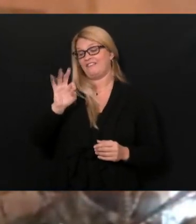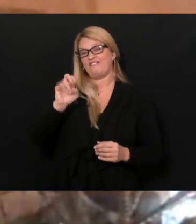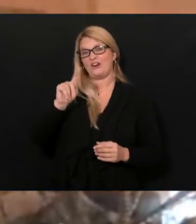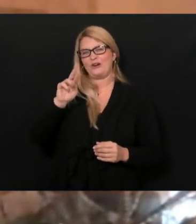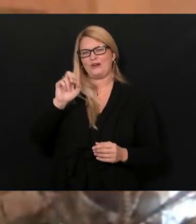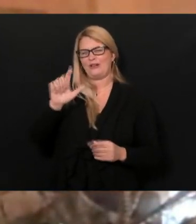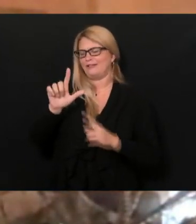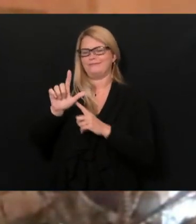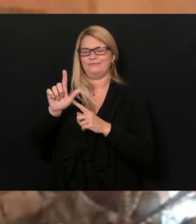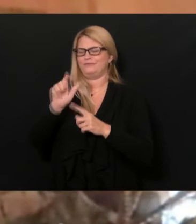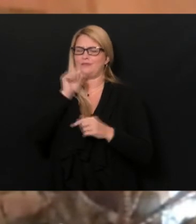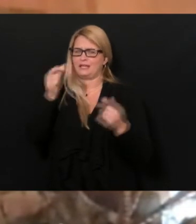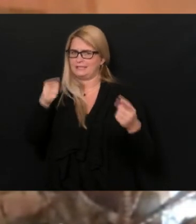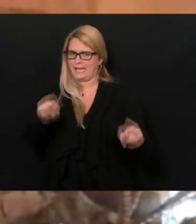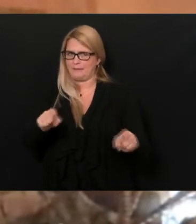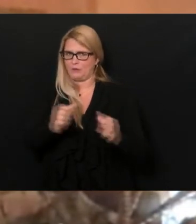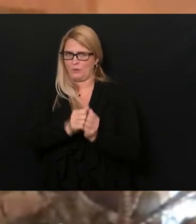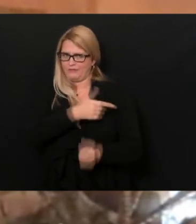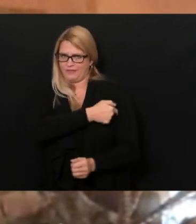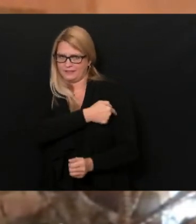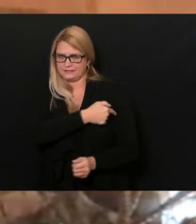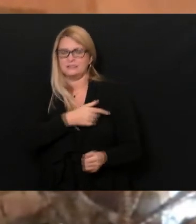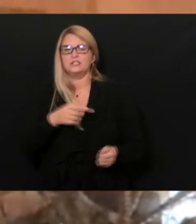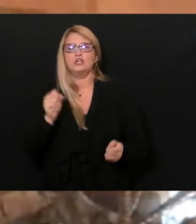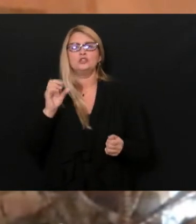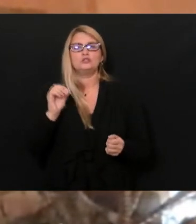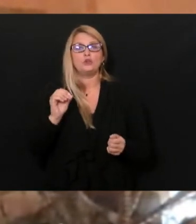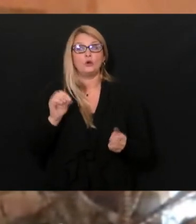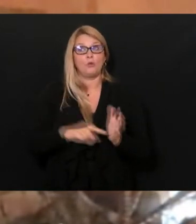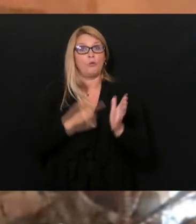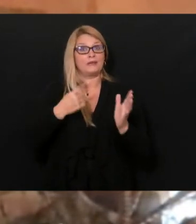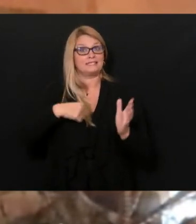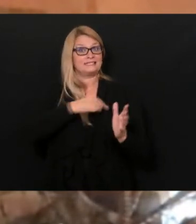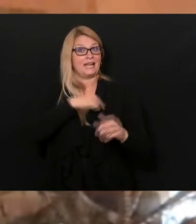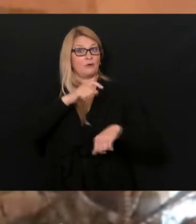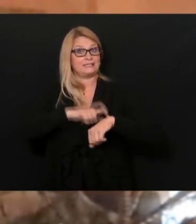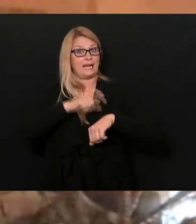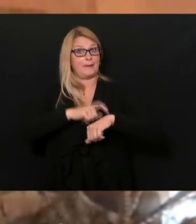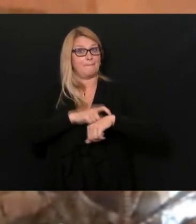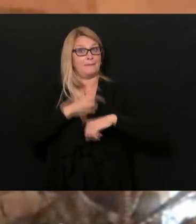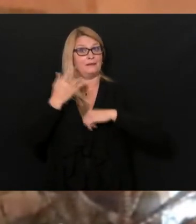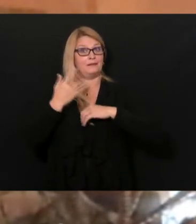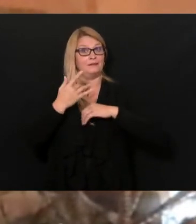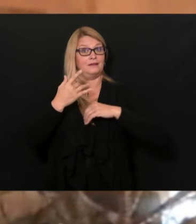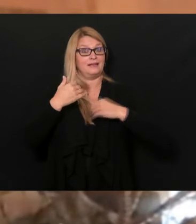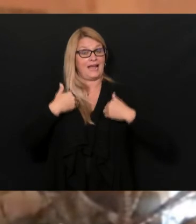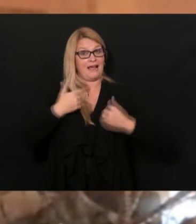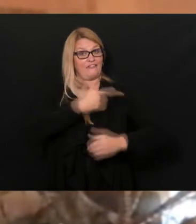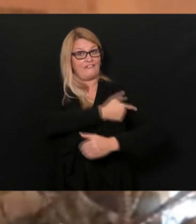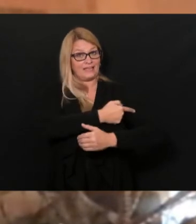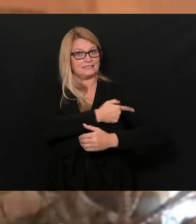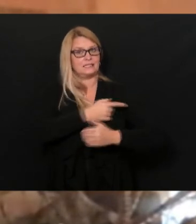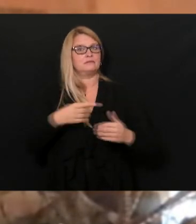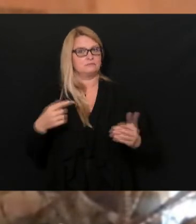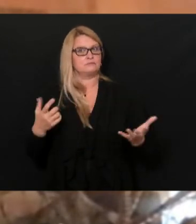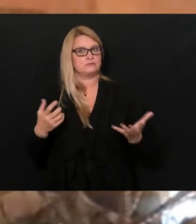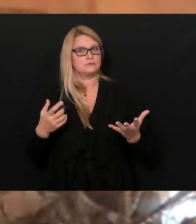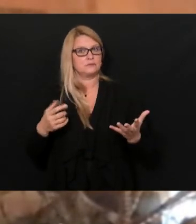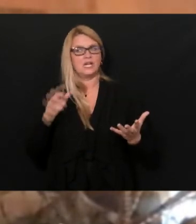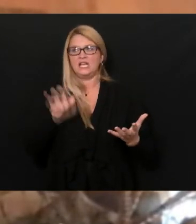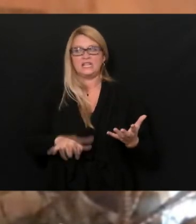will all take the vaccine when it is our time to do so, and to demonstrate our confidence in this. This is a